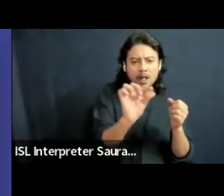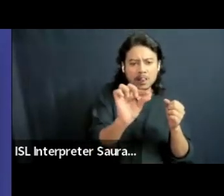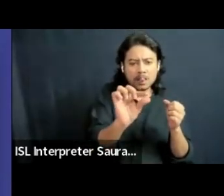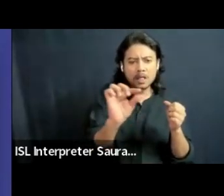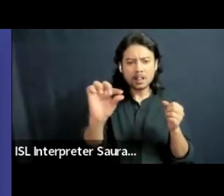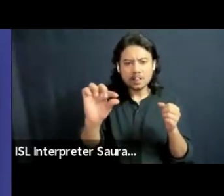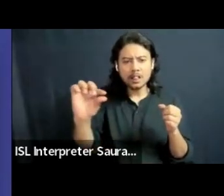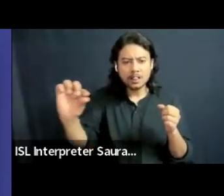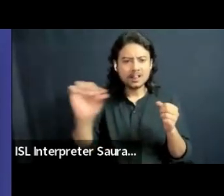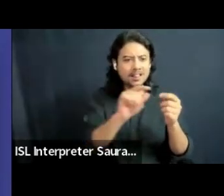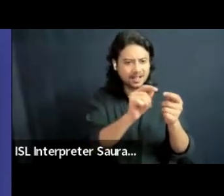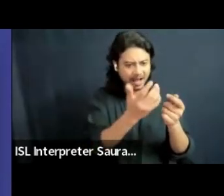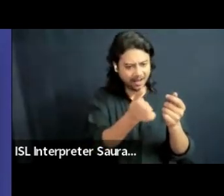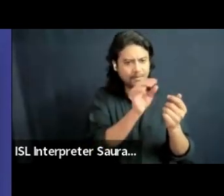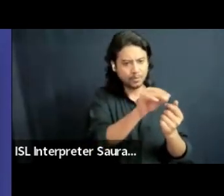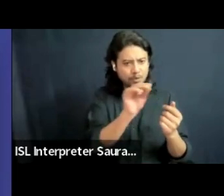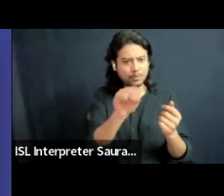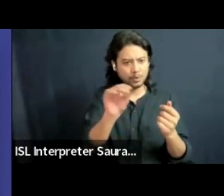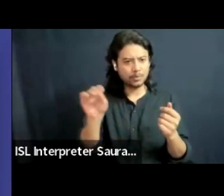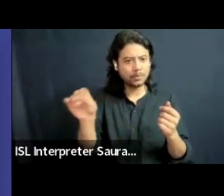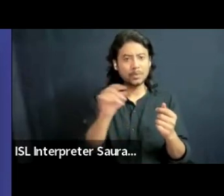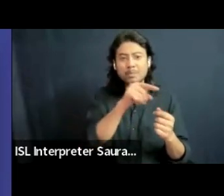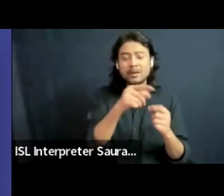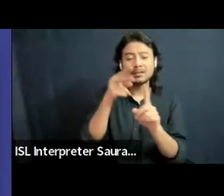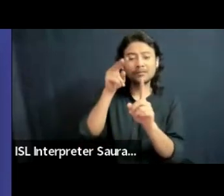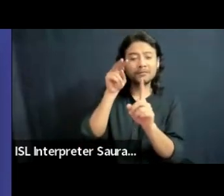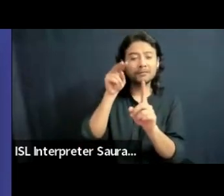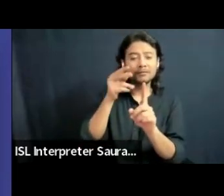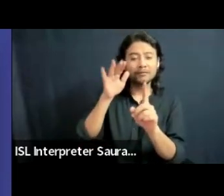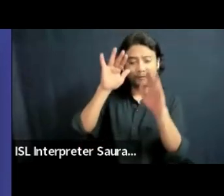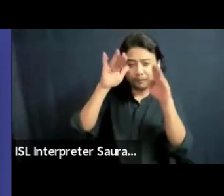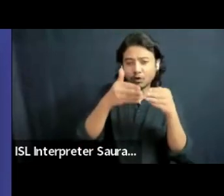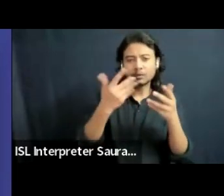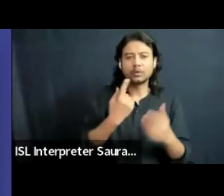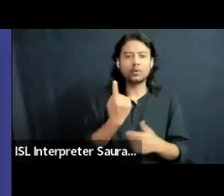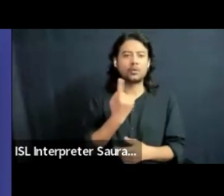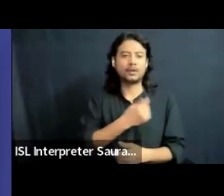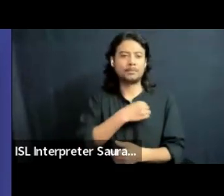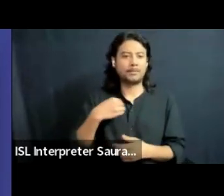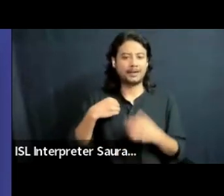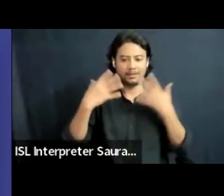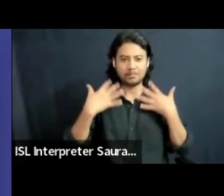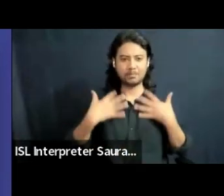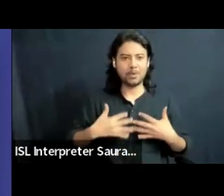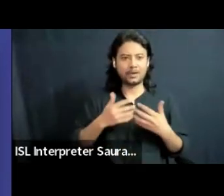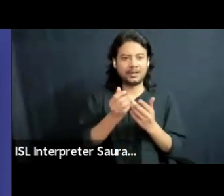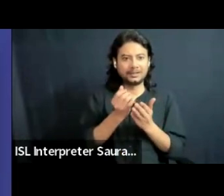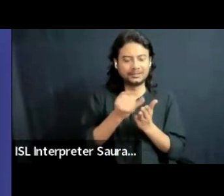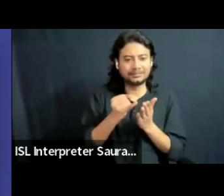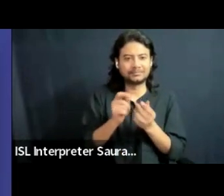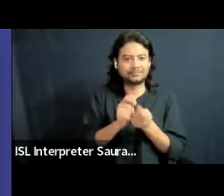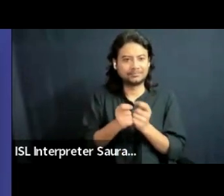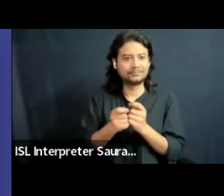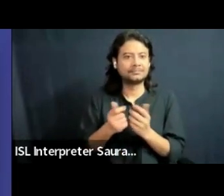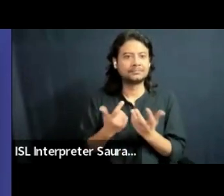medical. So those of us who work with these laws and their rules and the, all the guidelines